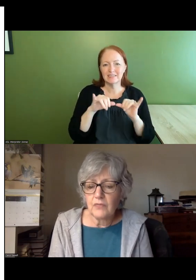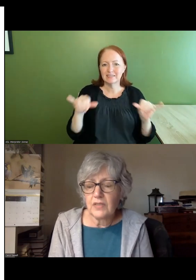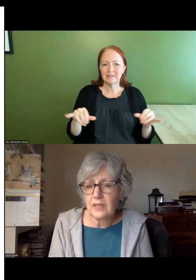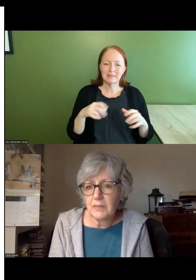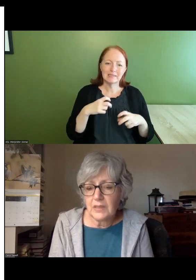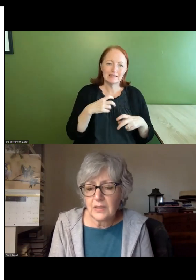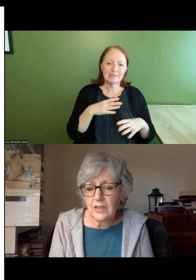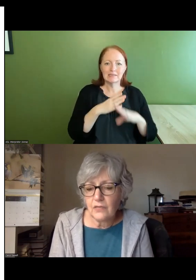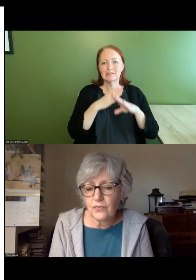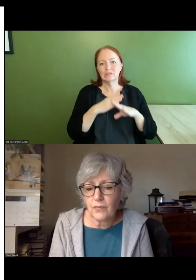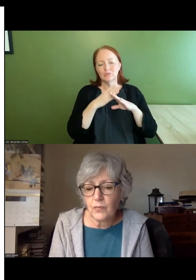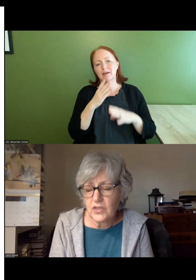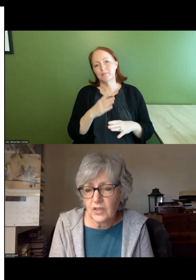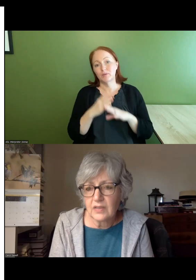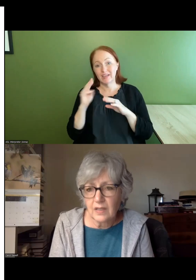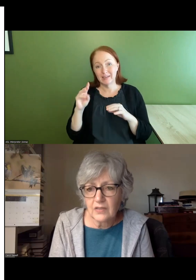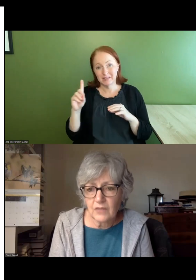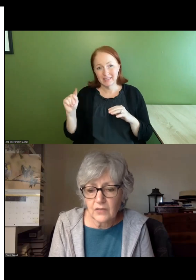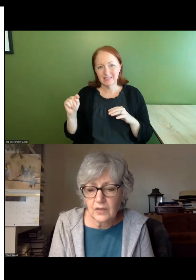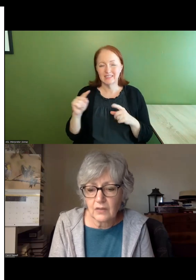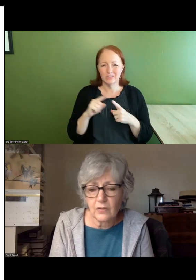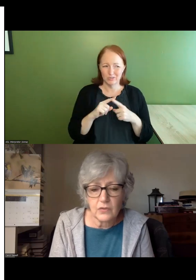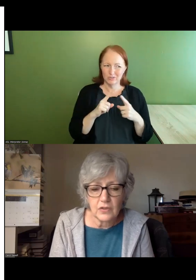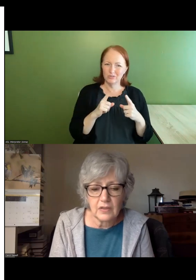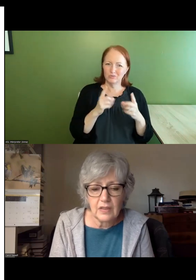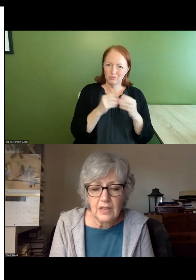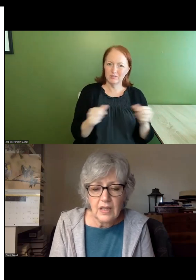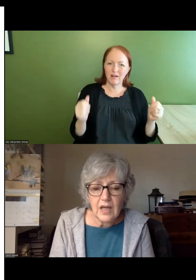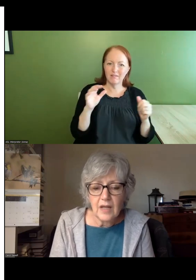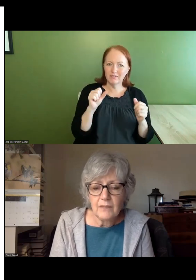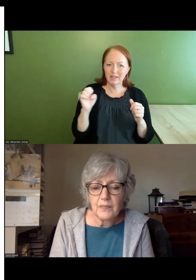can prevent an MDT from reaching a satisfactory conclusion.